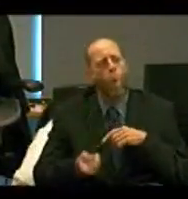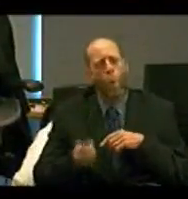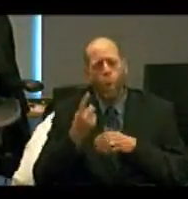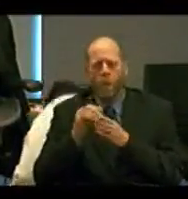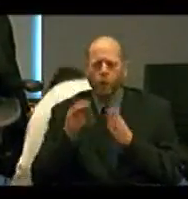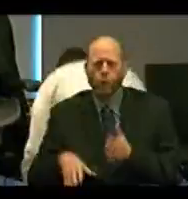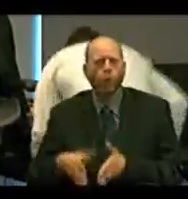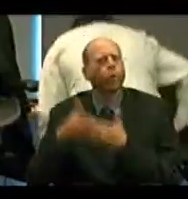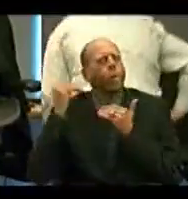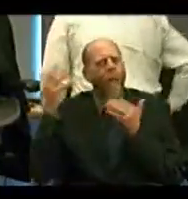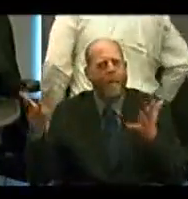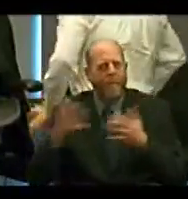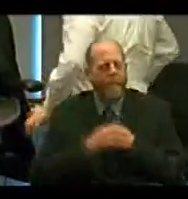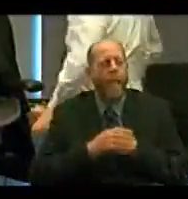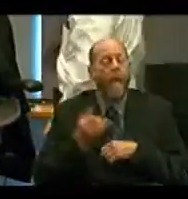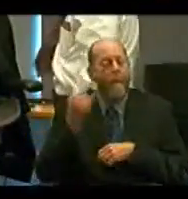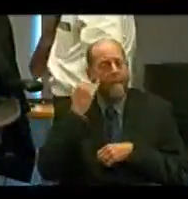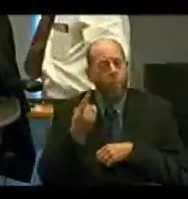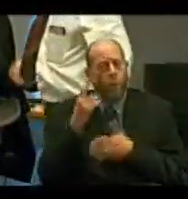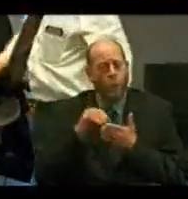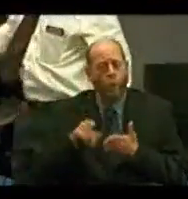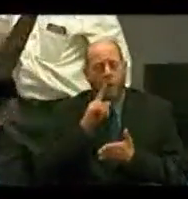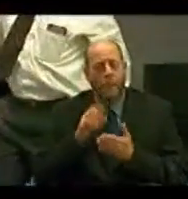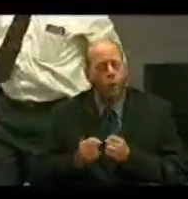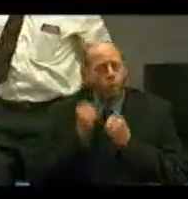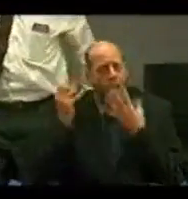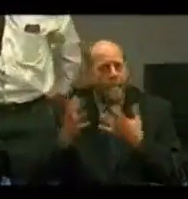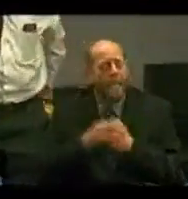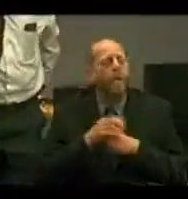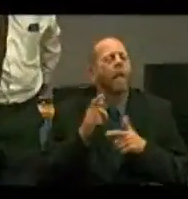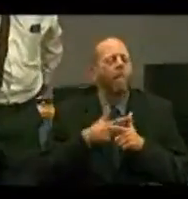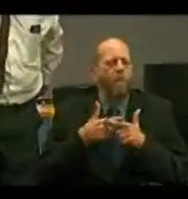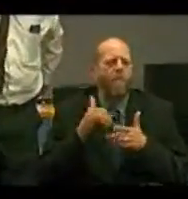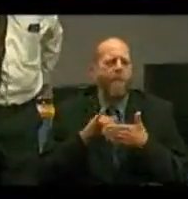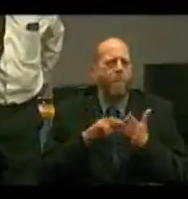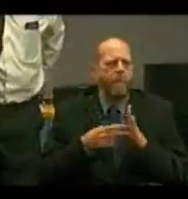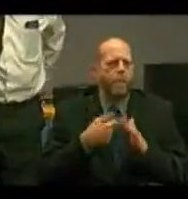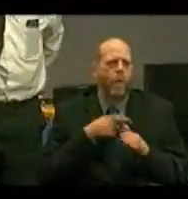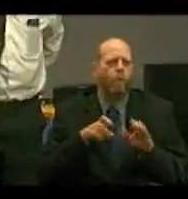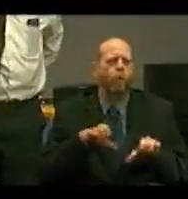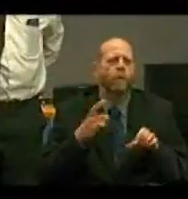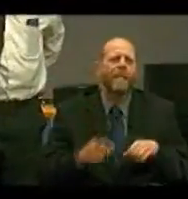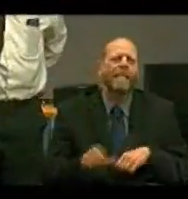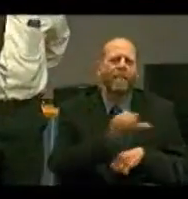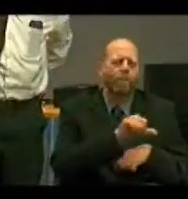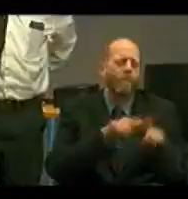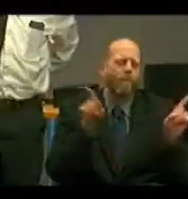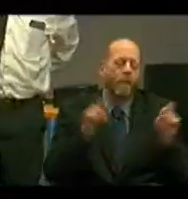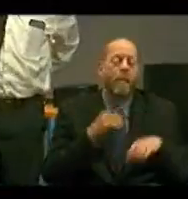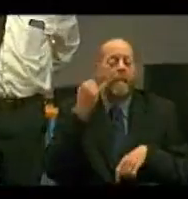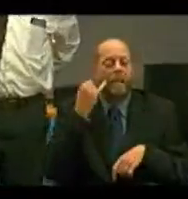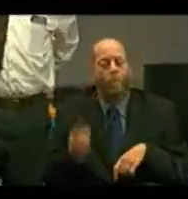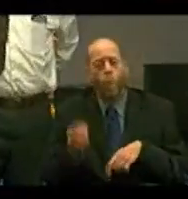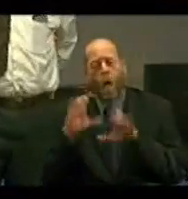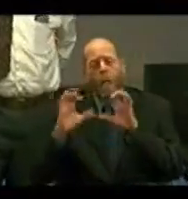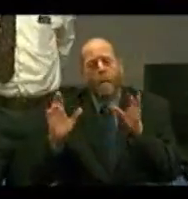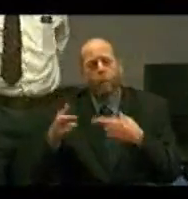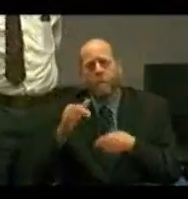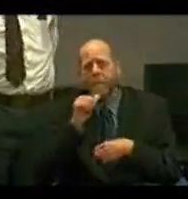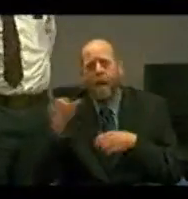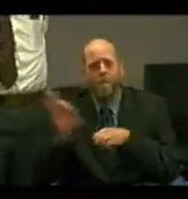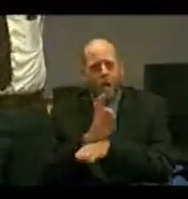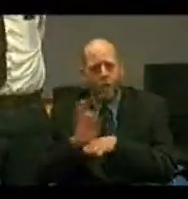being too many. And if one student is too many, then that means that we have to do something differently. If one classroom is